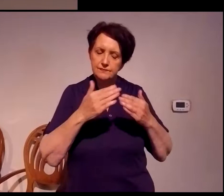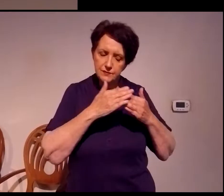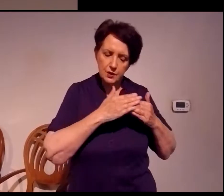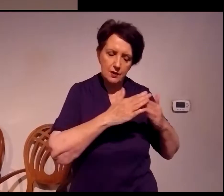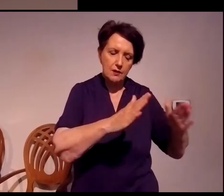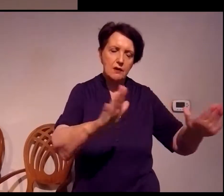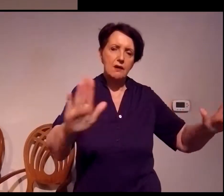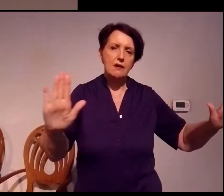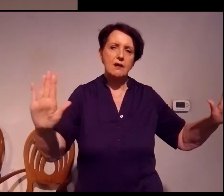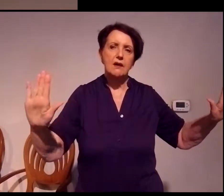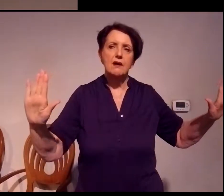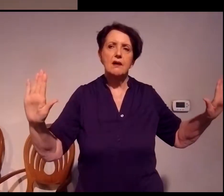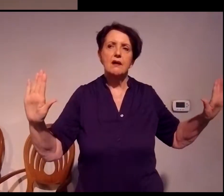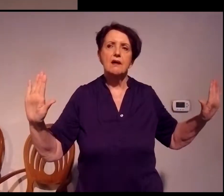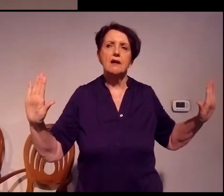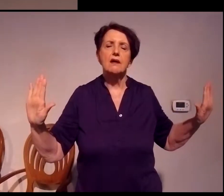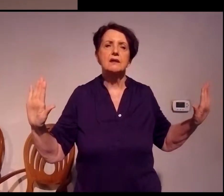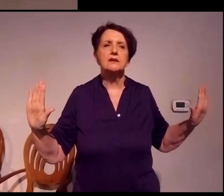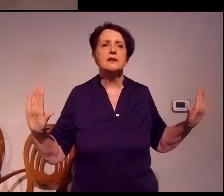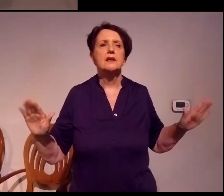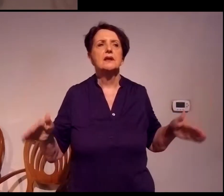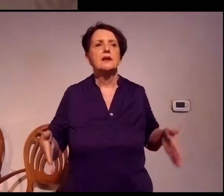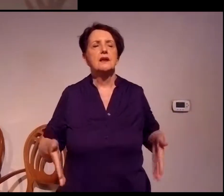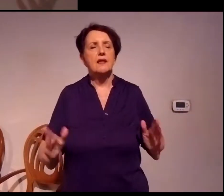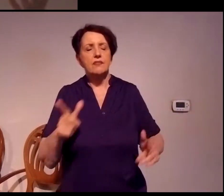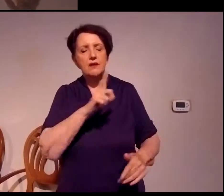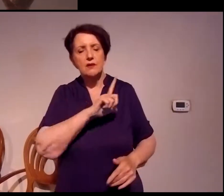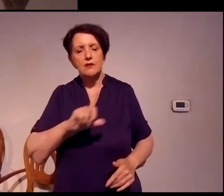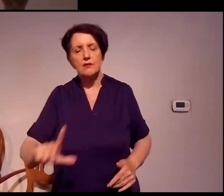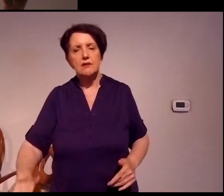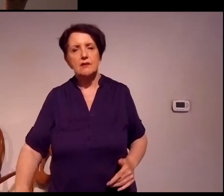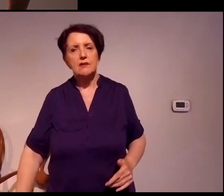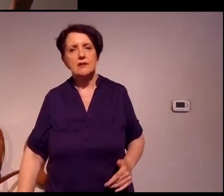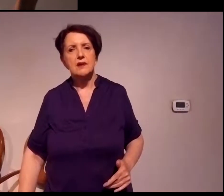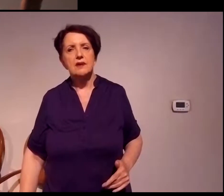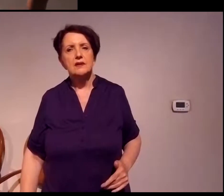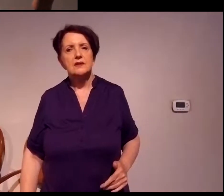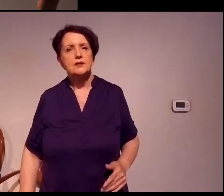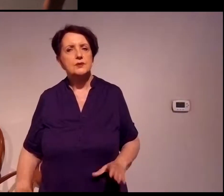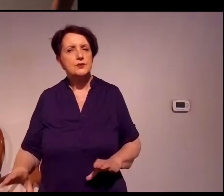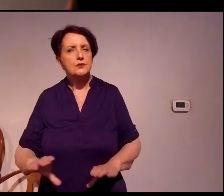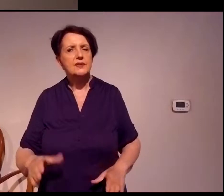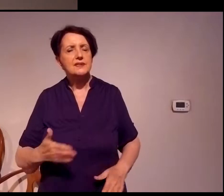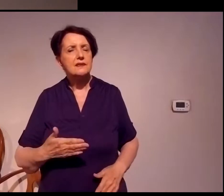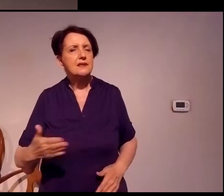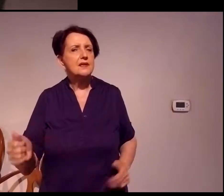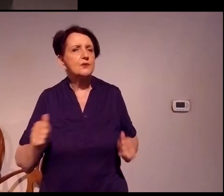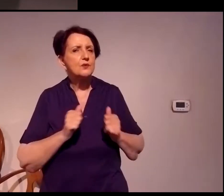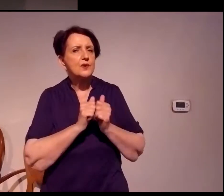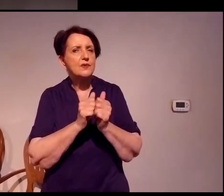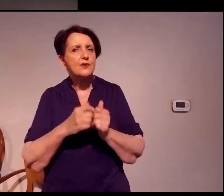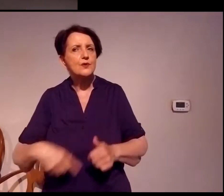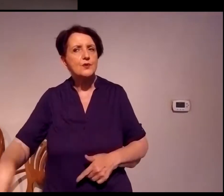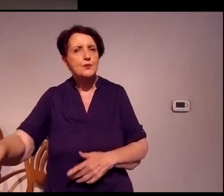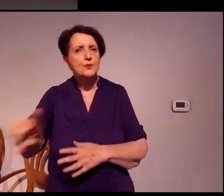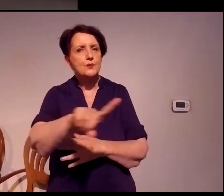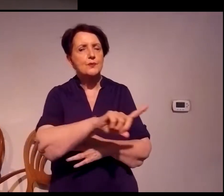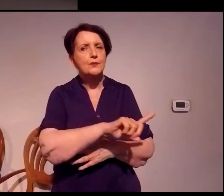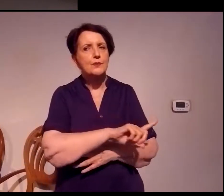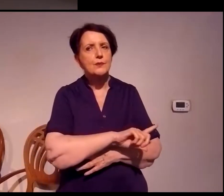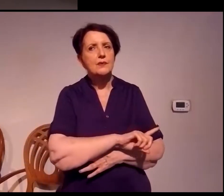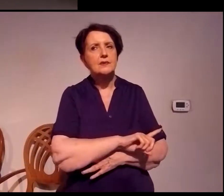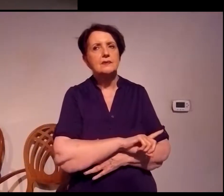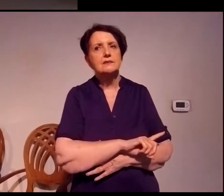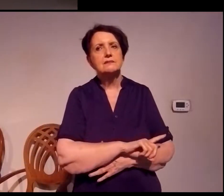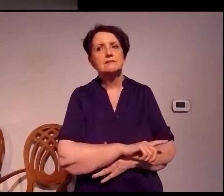Open your heart, let the Lord have its own way.